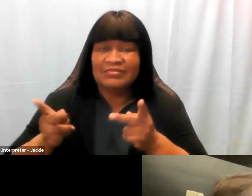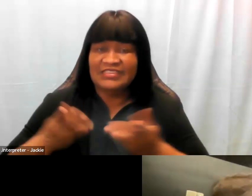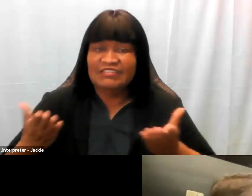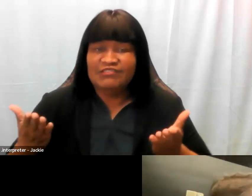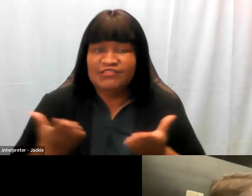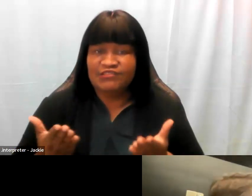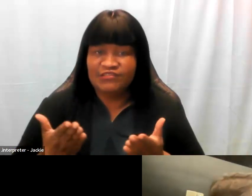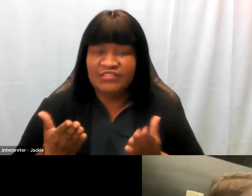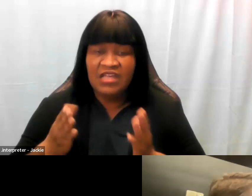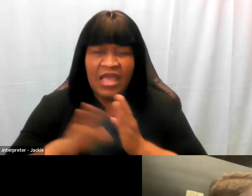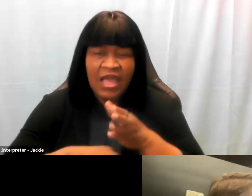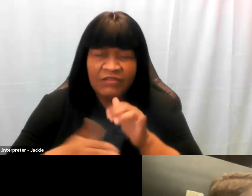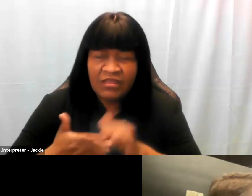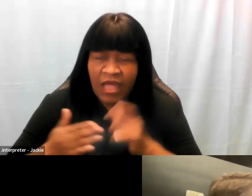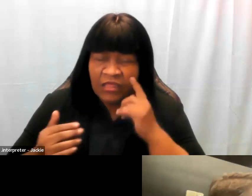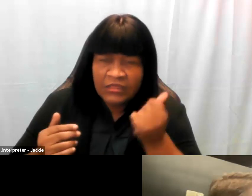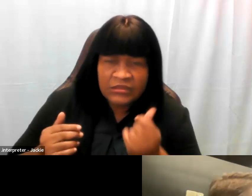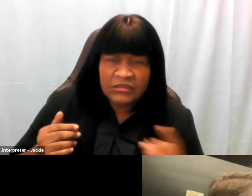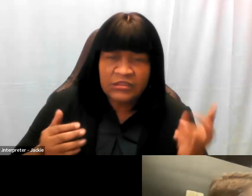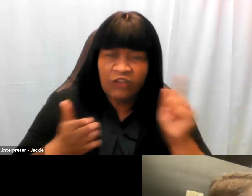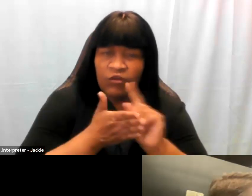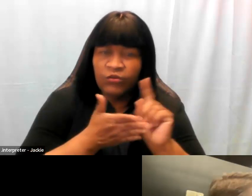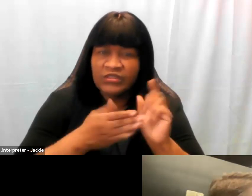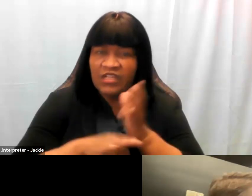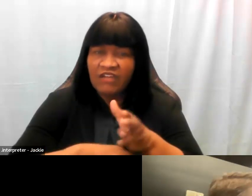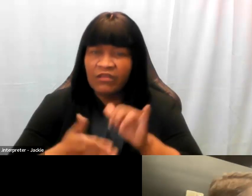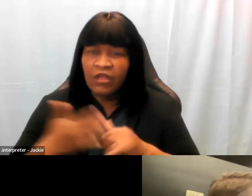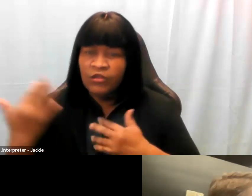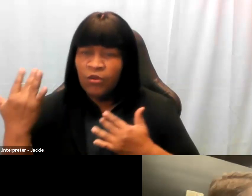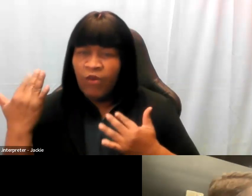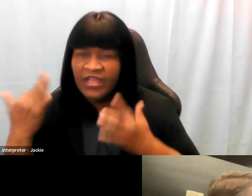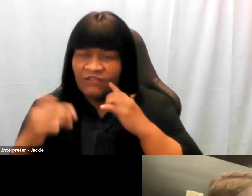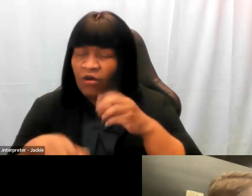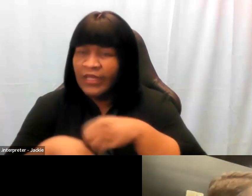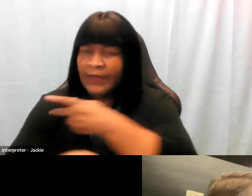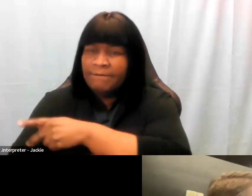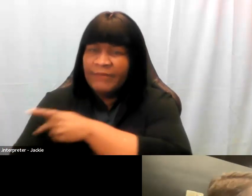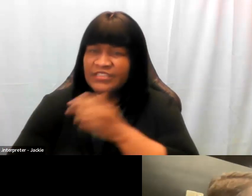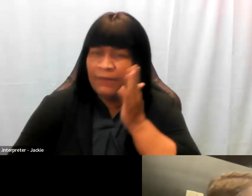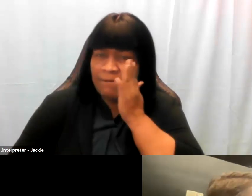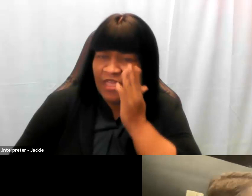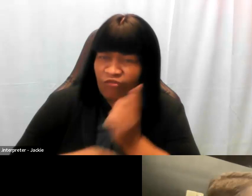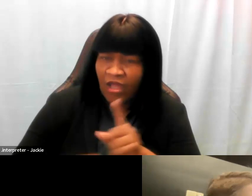there, it was several weeks, wasn't it, waiting for you to get a bed in the inpatient?